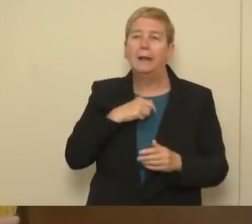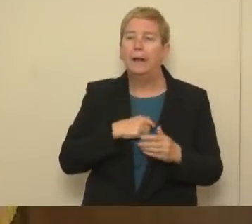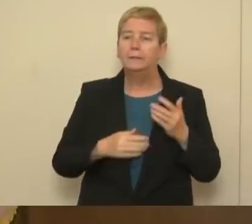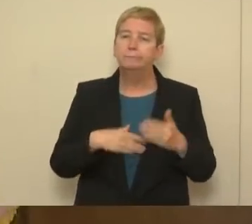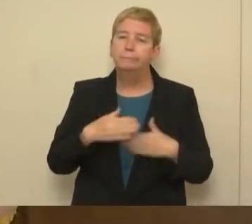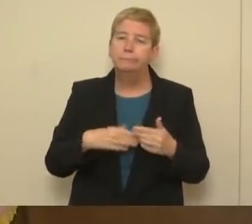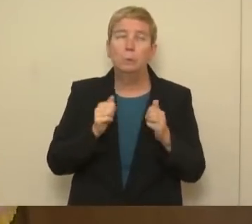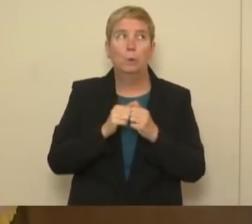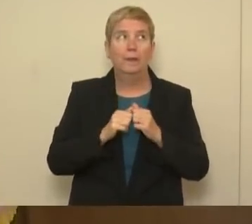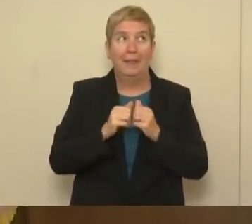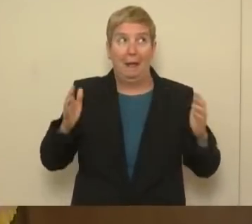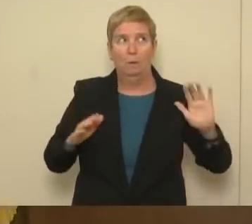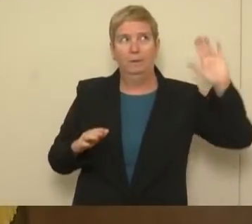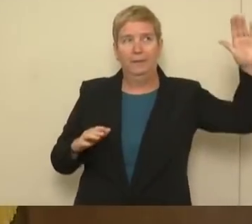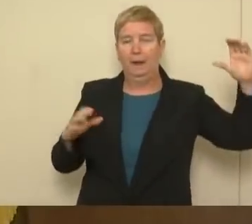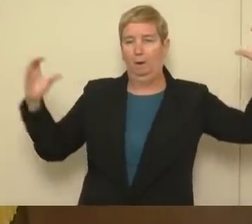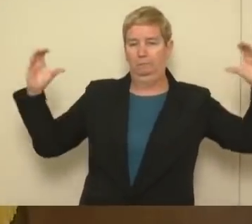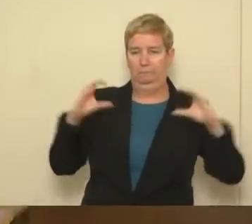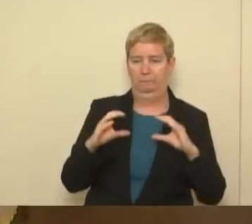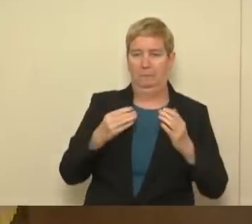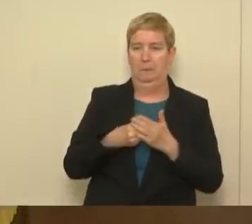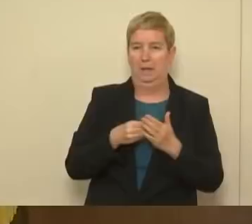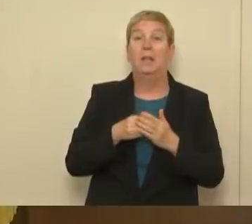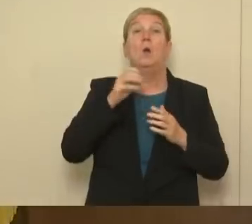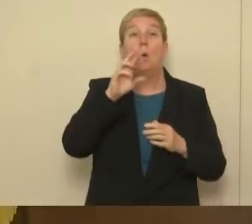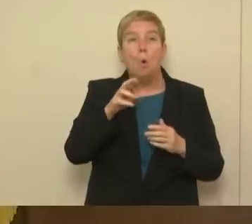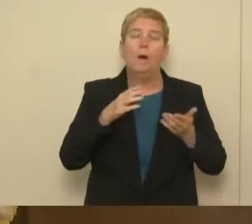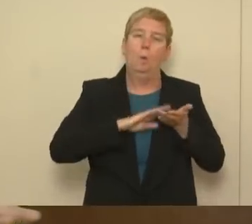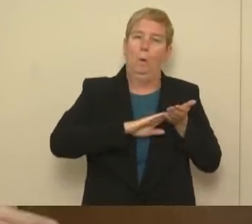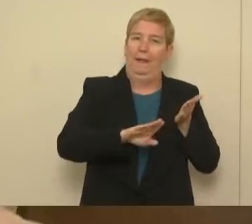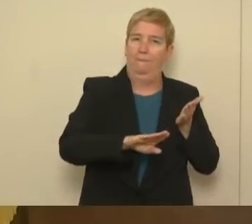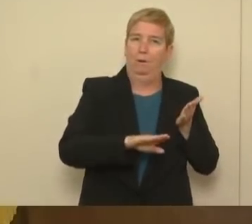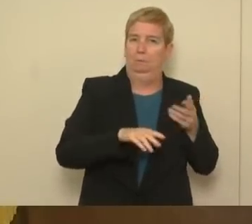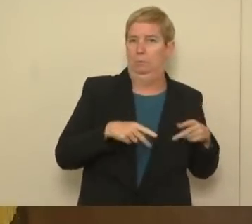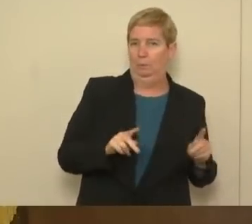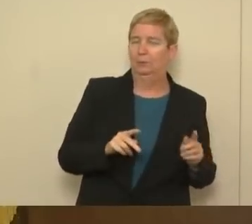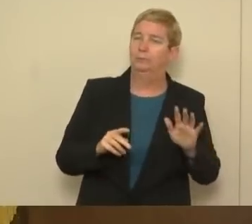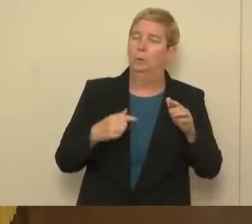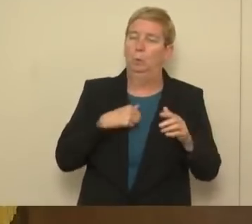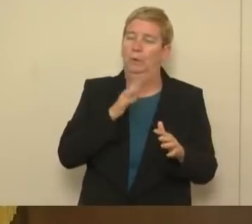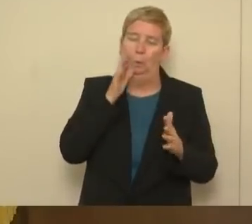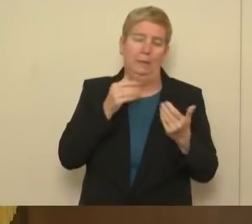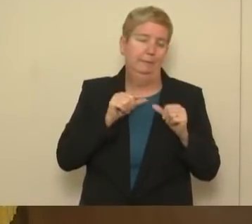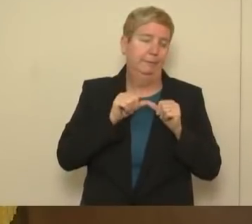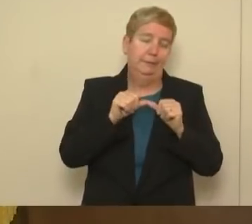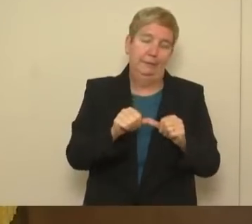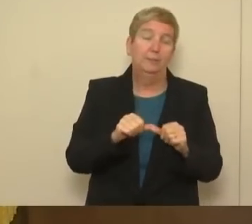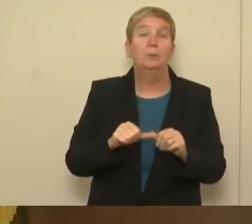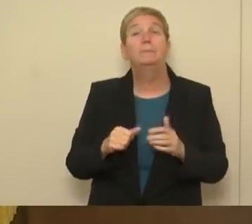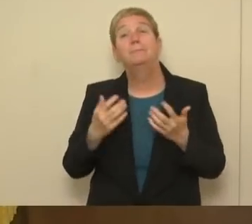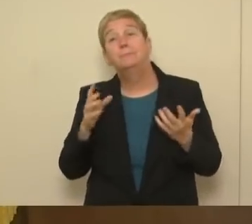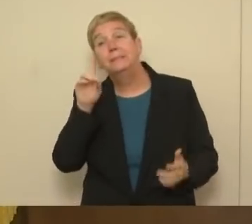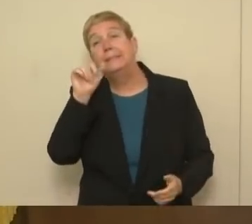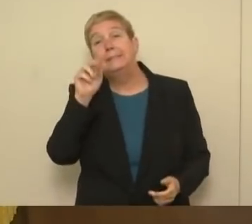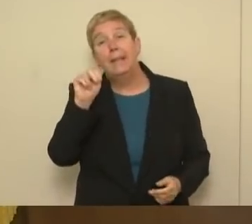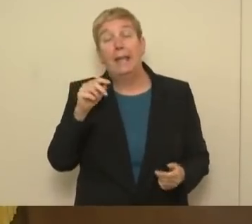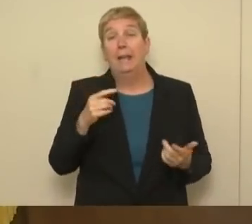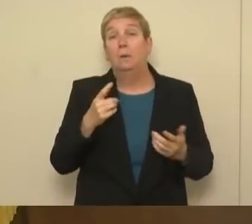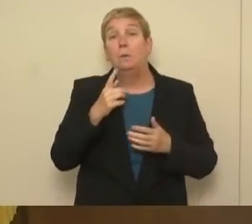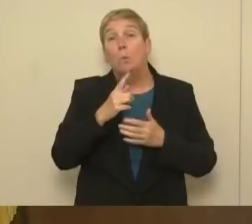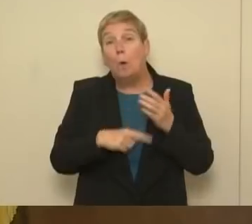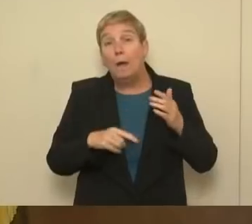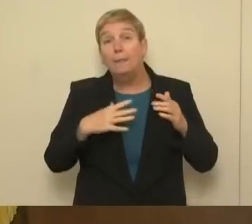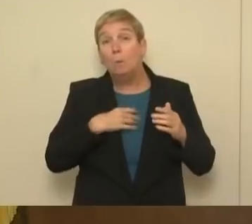without those matches, or giving us opportunities for waivers. And we'll continue to do that. Dan, I don't know what the White House will